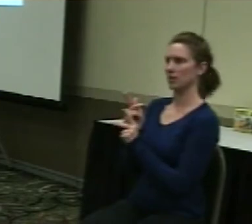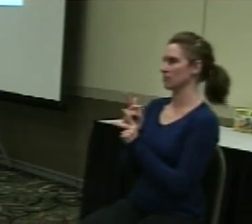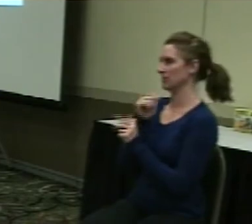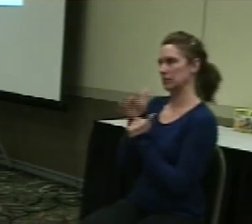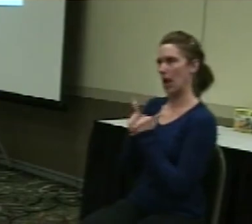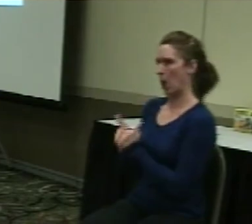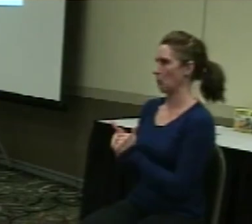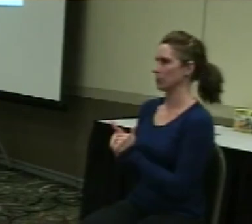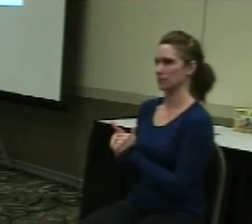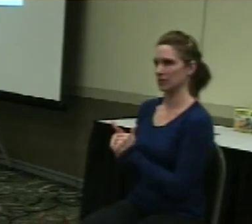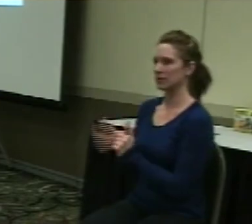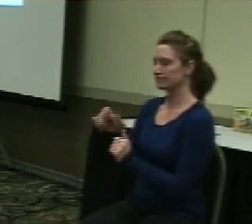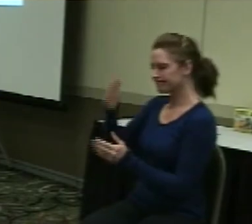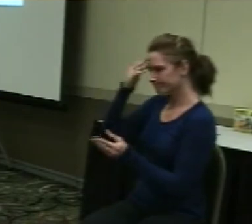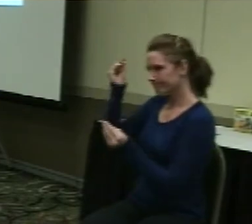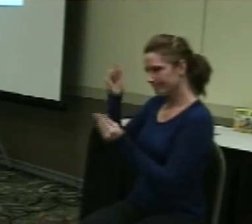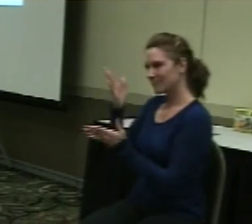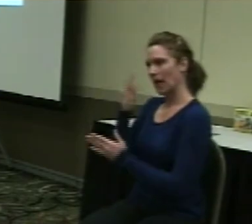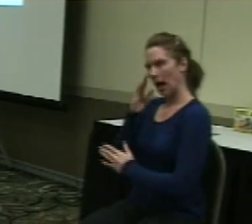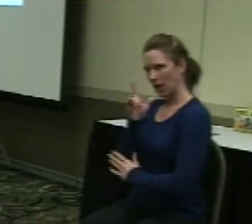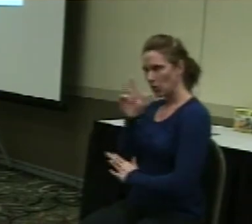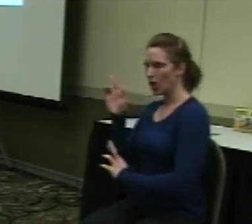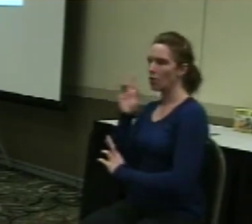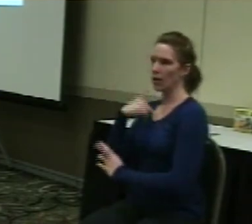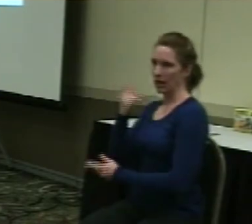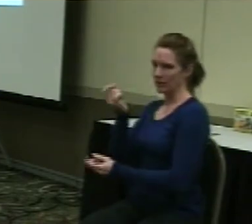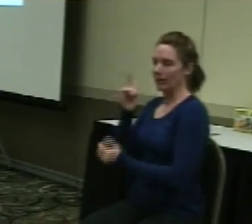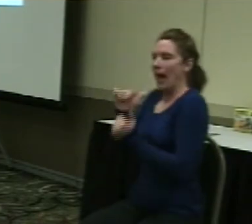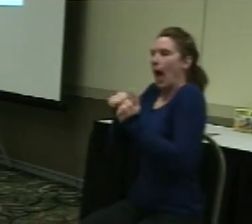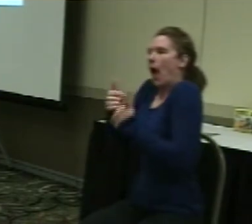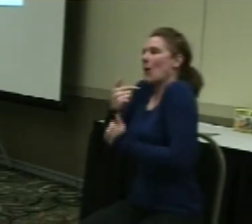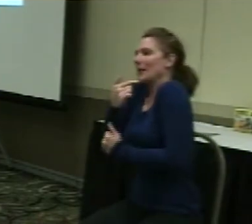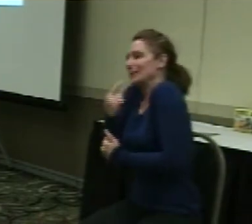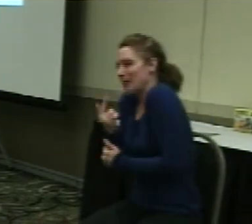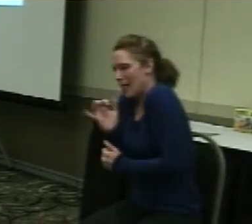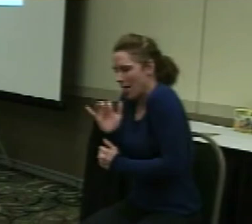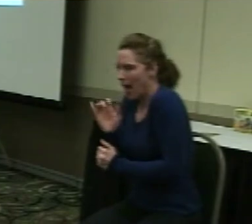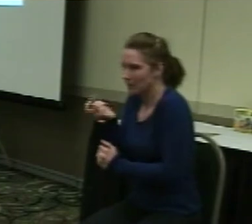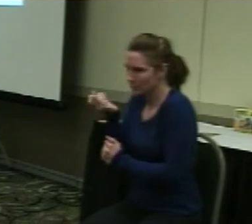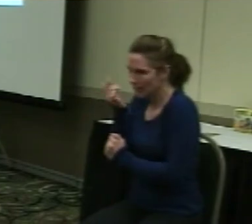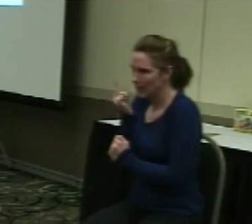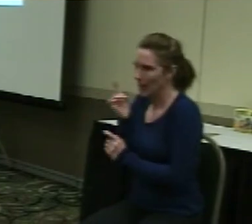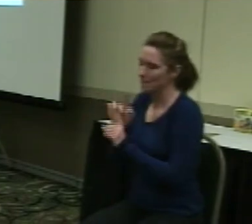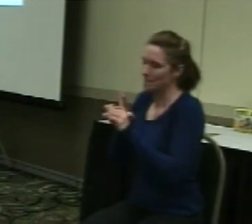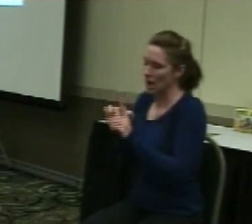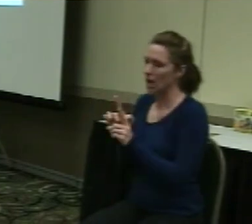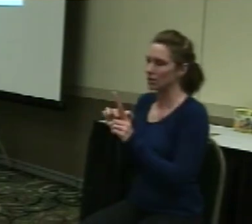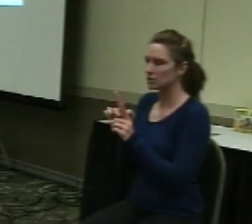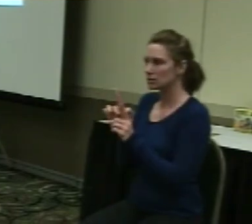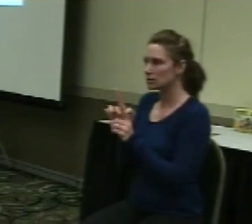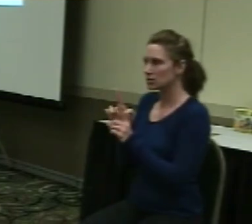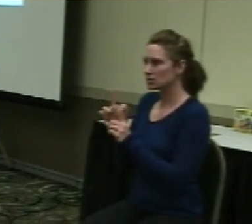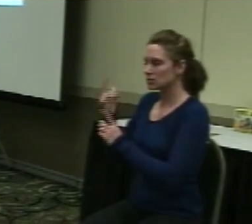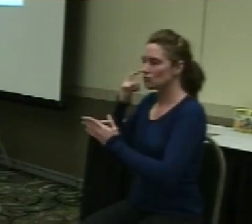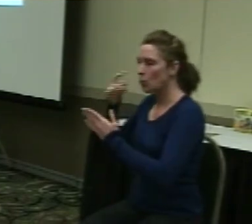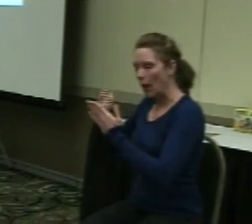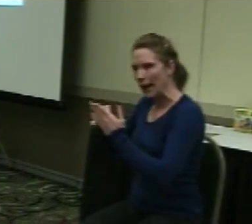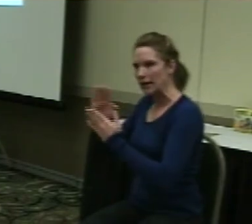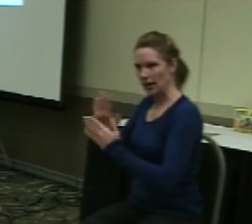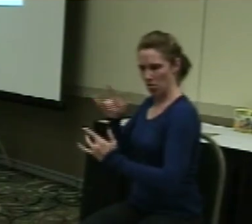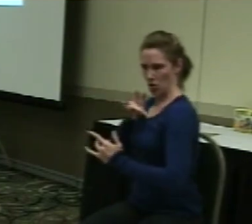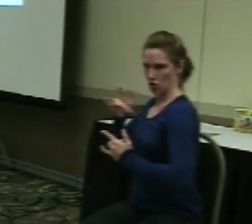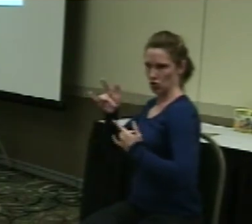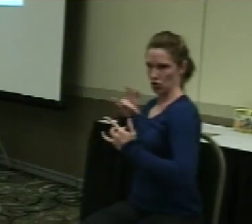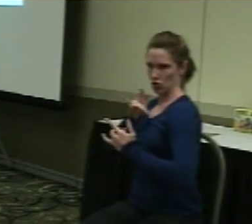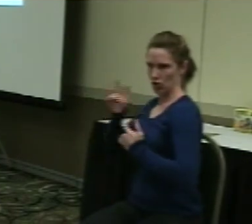know? I know you're not quite ready. You know, how do you say that to a parent in the best way to help them